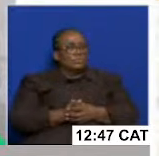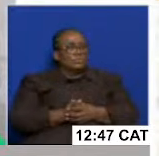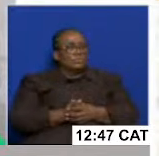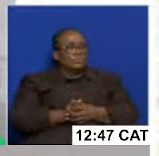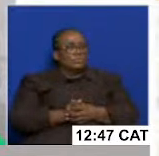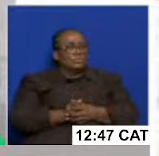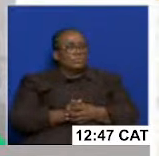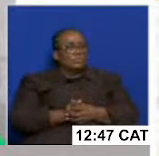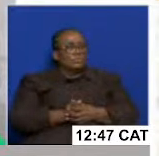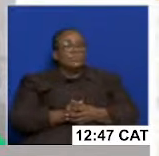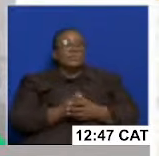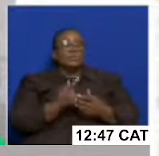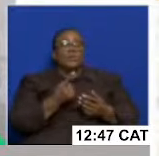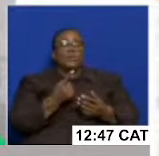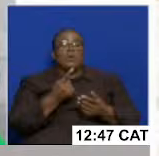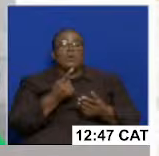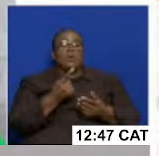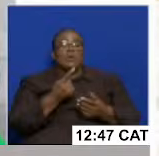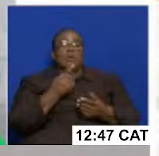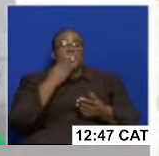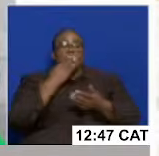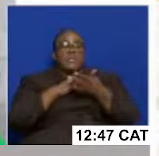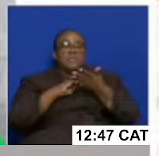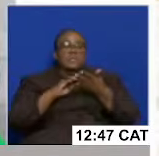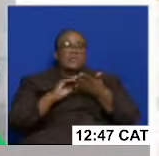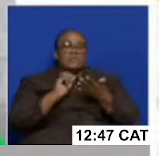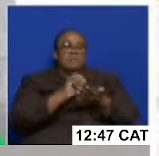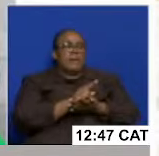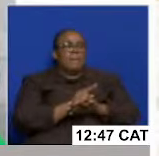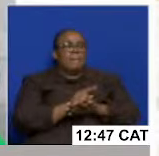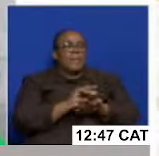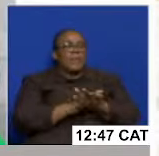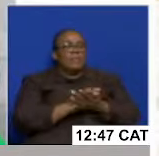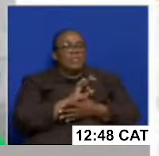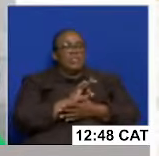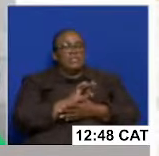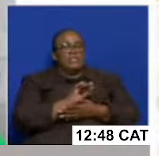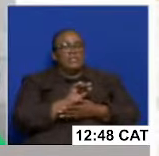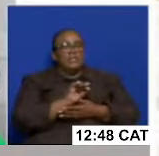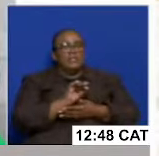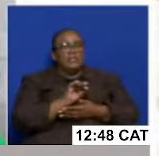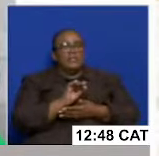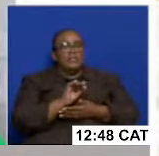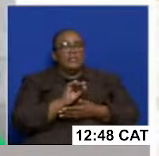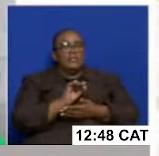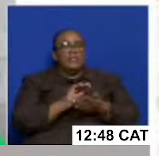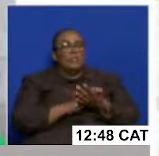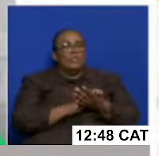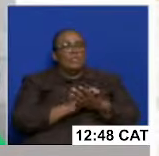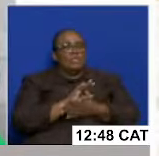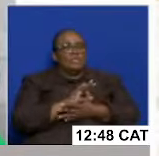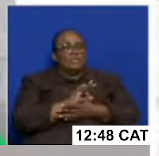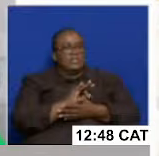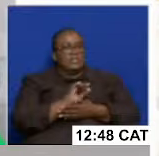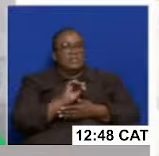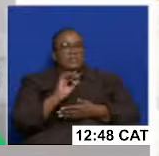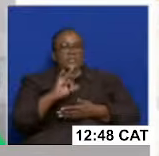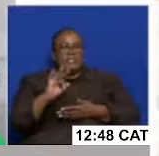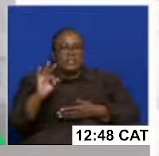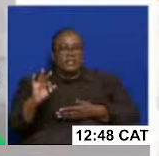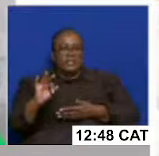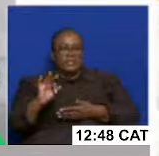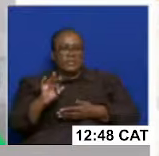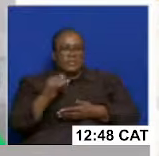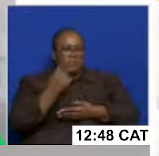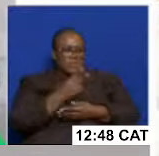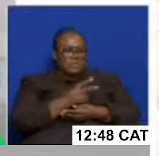message with the timestamp 13:33. Do you see that message? 33 Yes, I minutes do. past 1. Officer